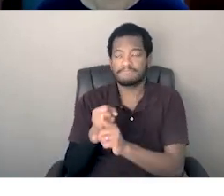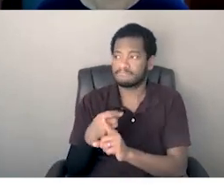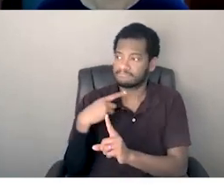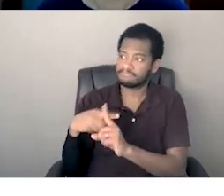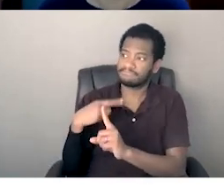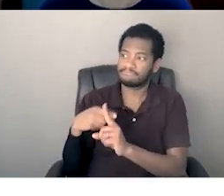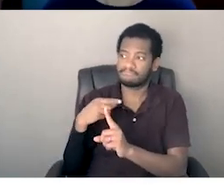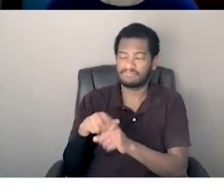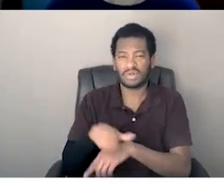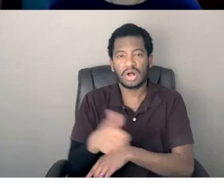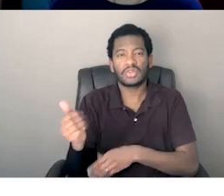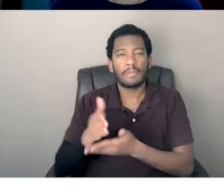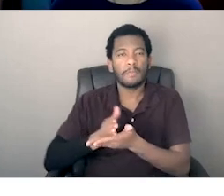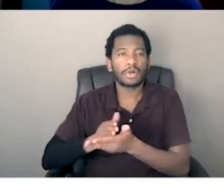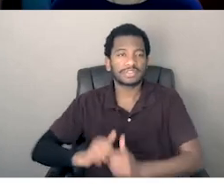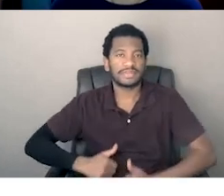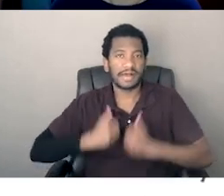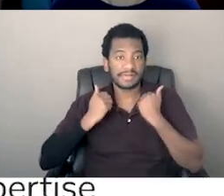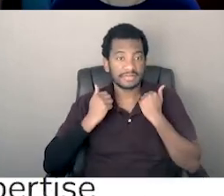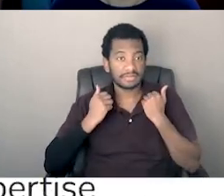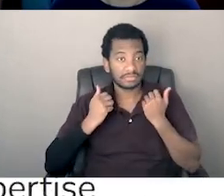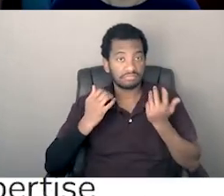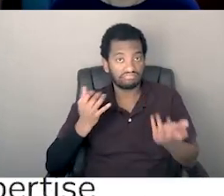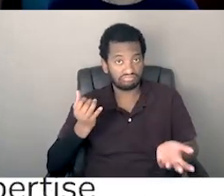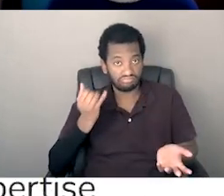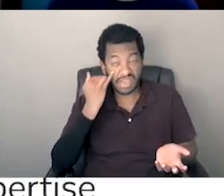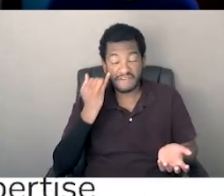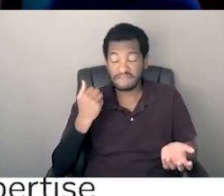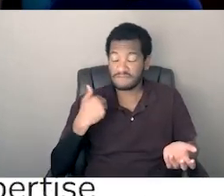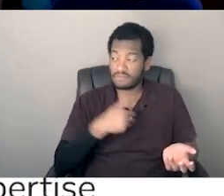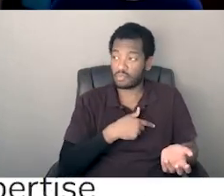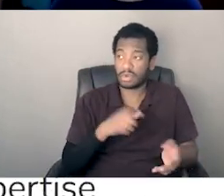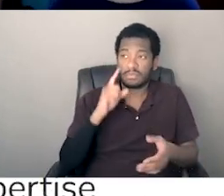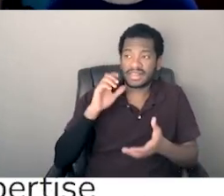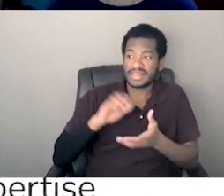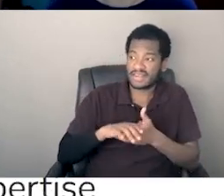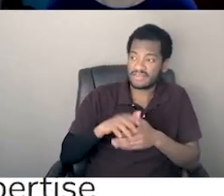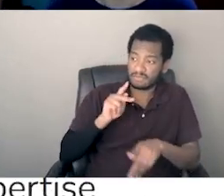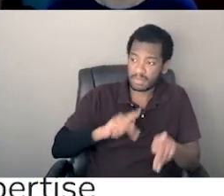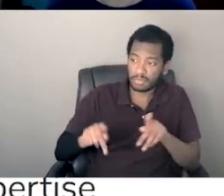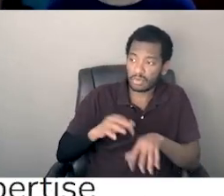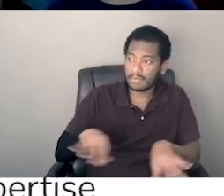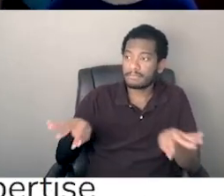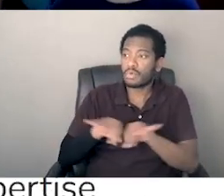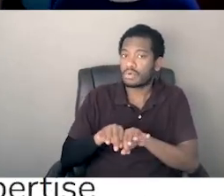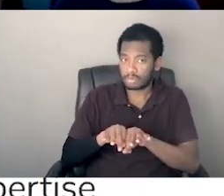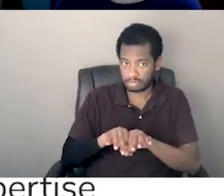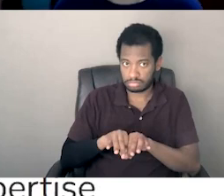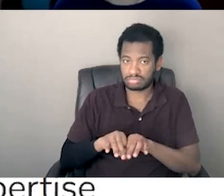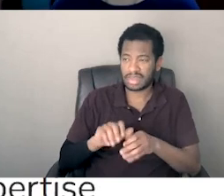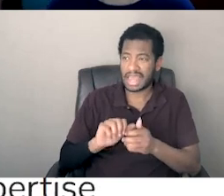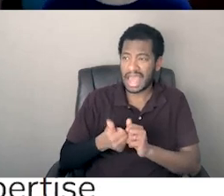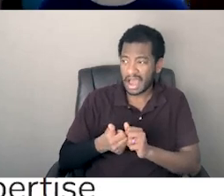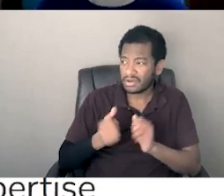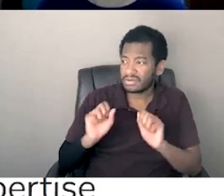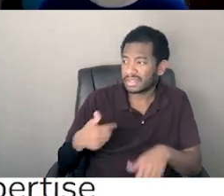And if we believe that people are important in bringing expertise to the table, how can we allow for funding to compensate community members